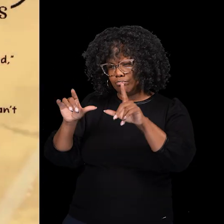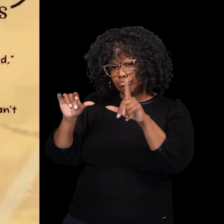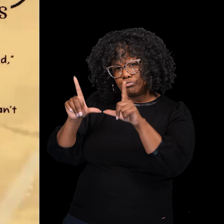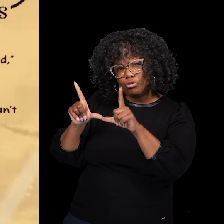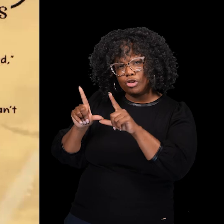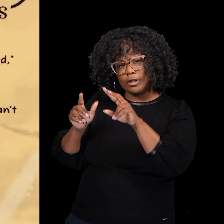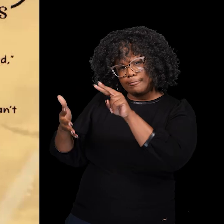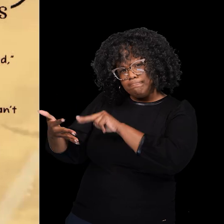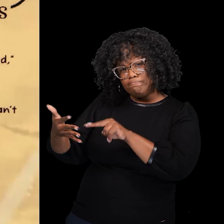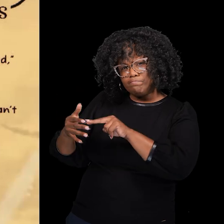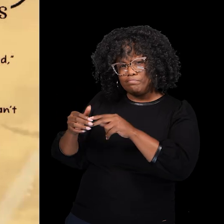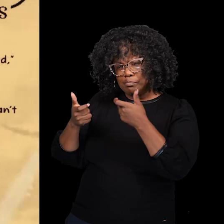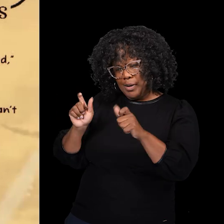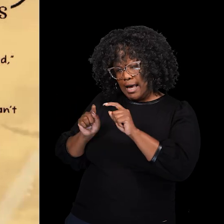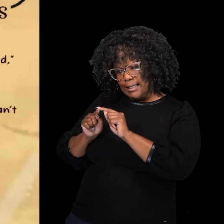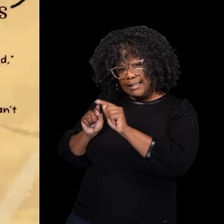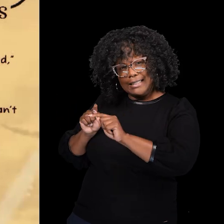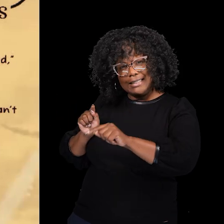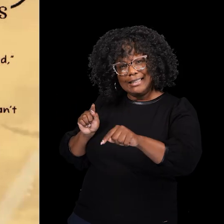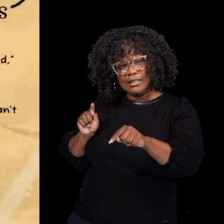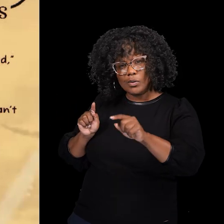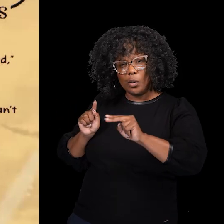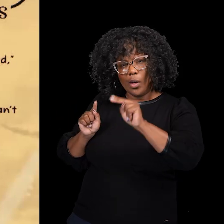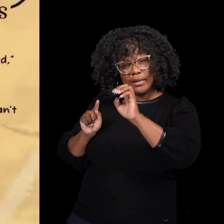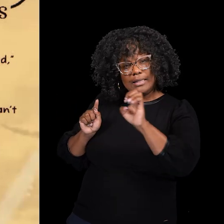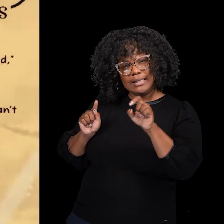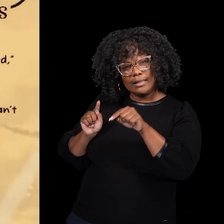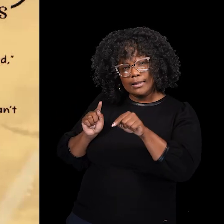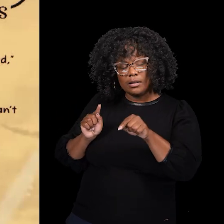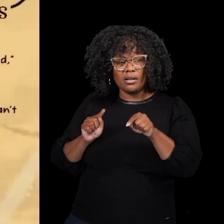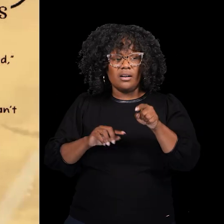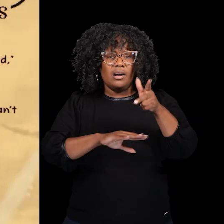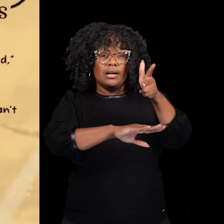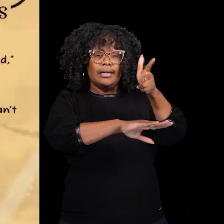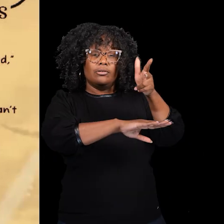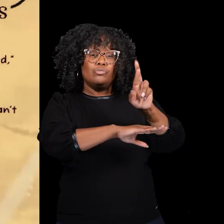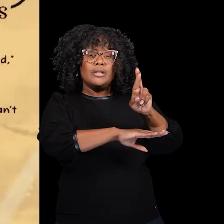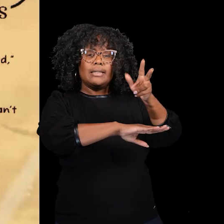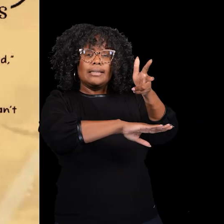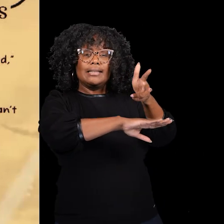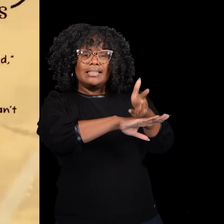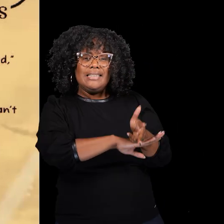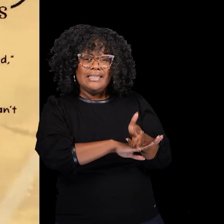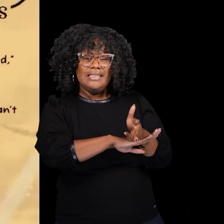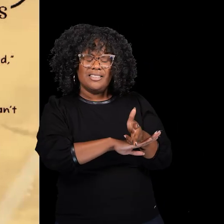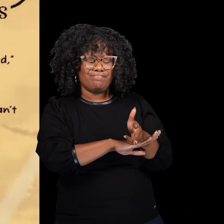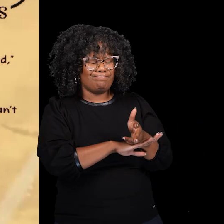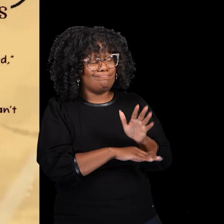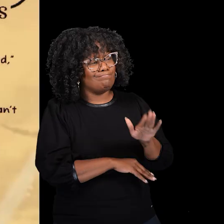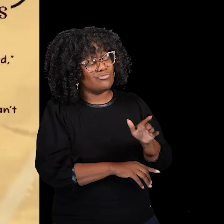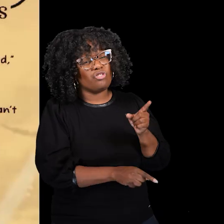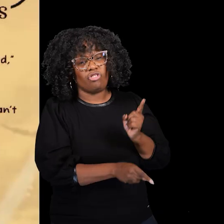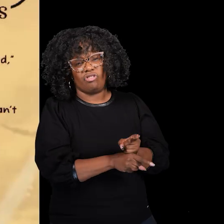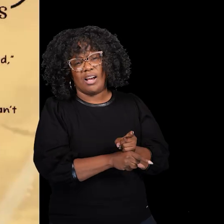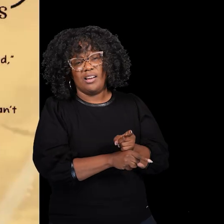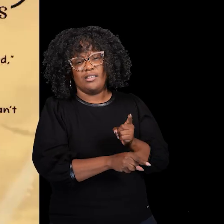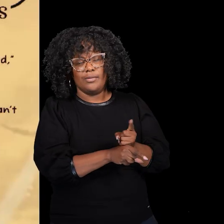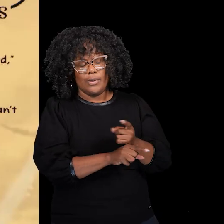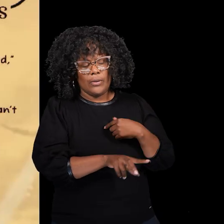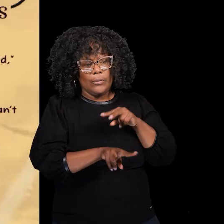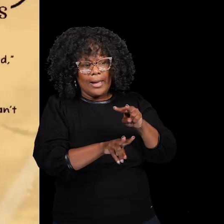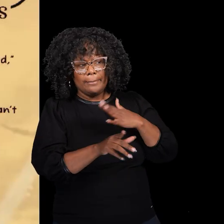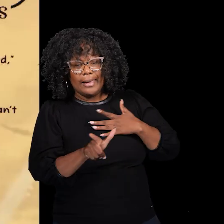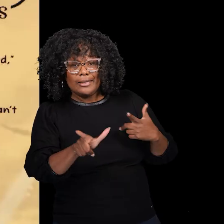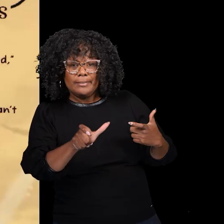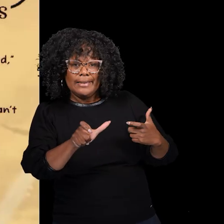ruler and compass. There's a big arrow pointing northeast. Ruby sinks into the sand. You're right.